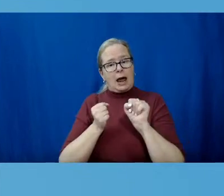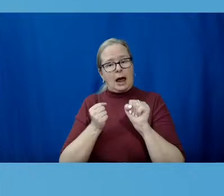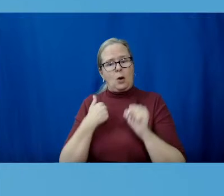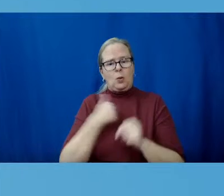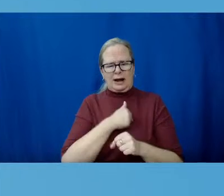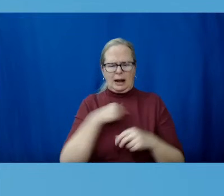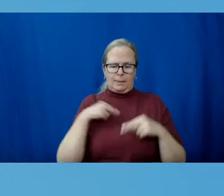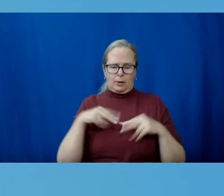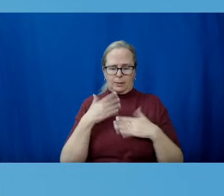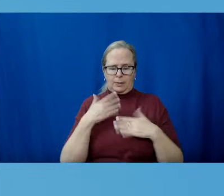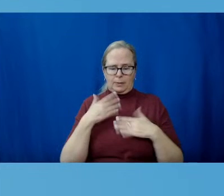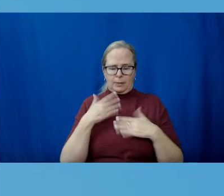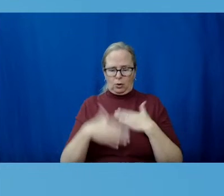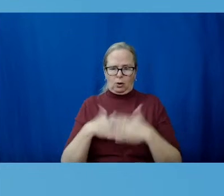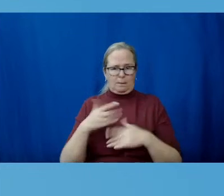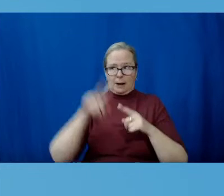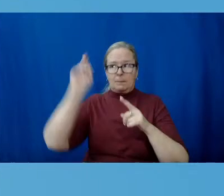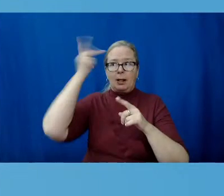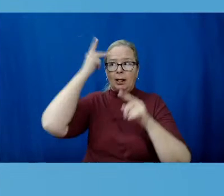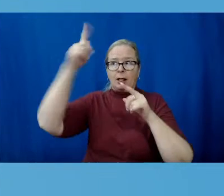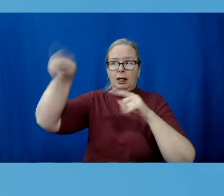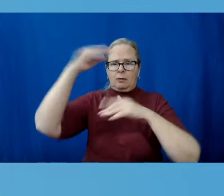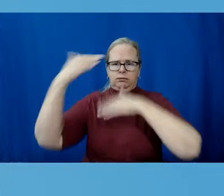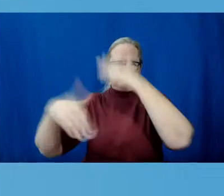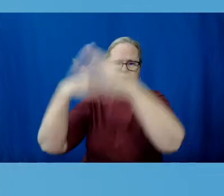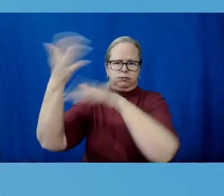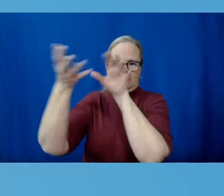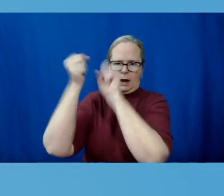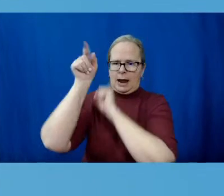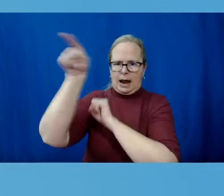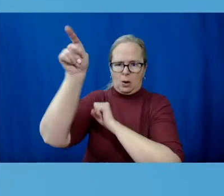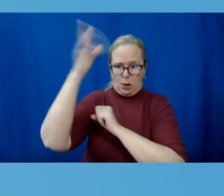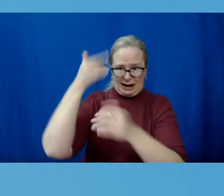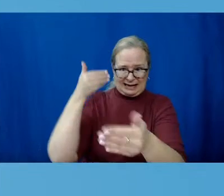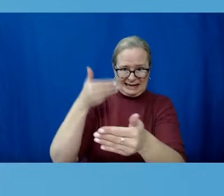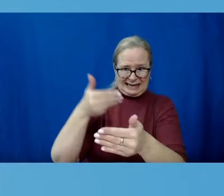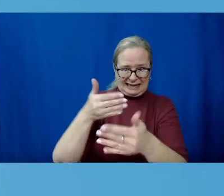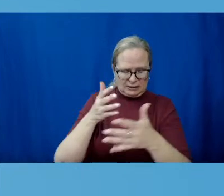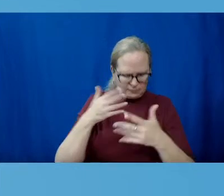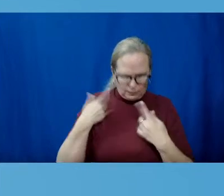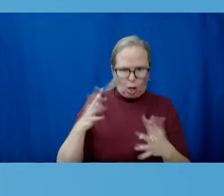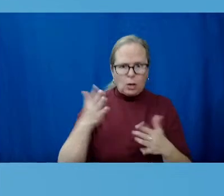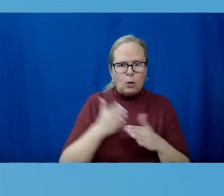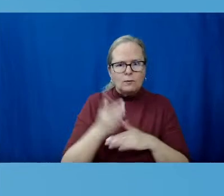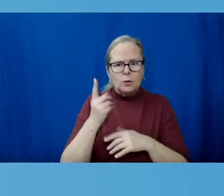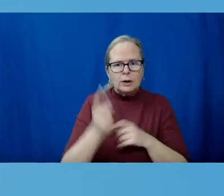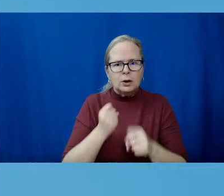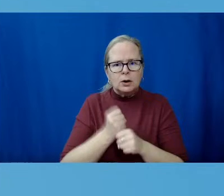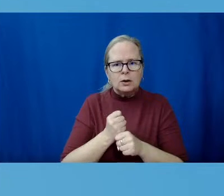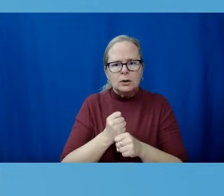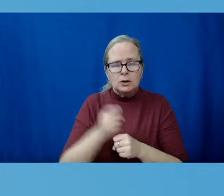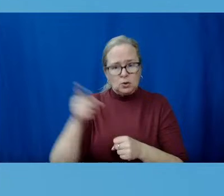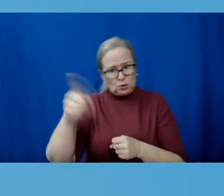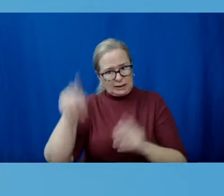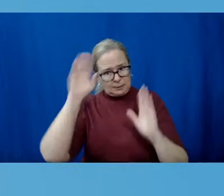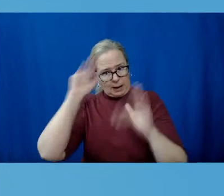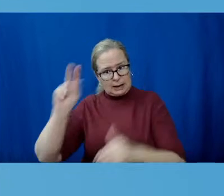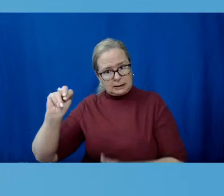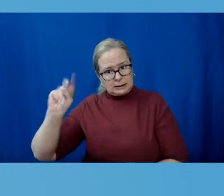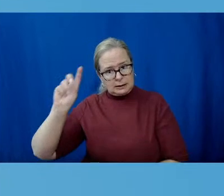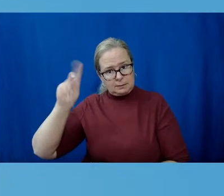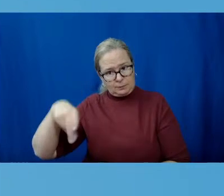be playing up health and the public health and what happened during the pandemic to remind Albertans that this